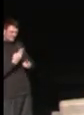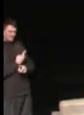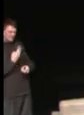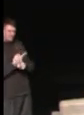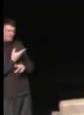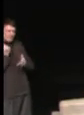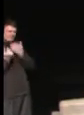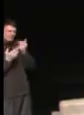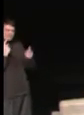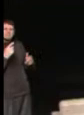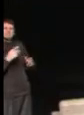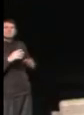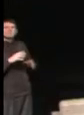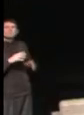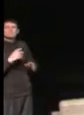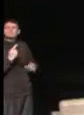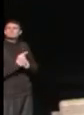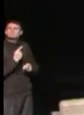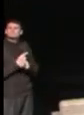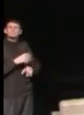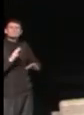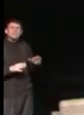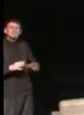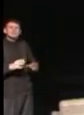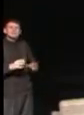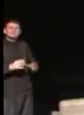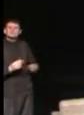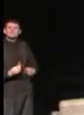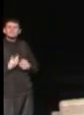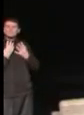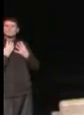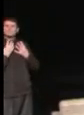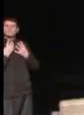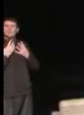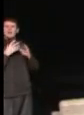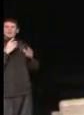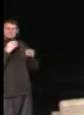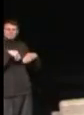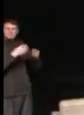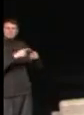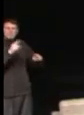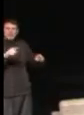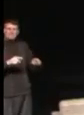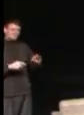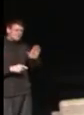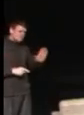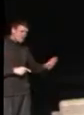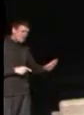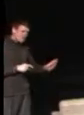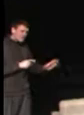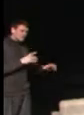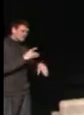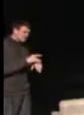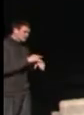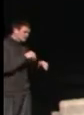be well-balanced, rich, engaging, and offer a variety to our visitors both on-site and remote.